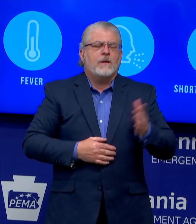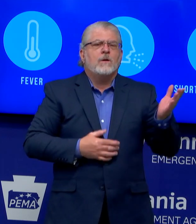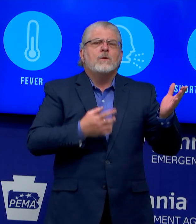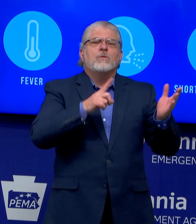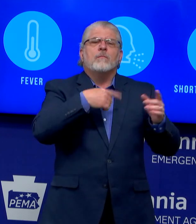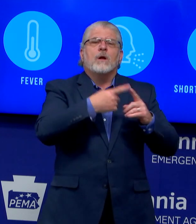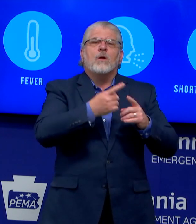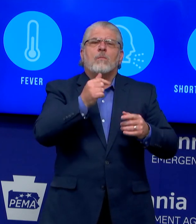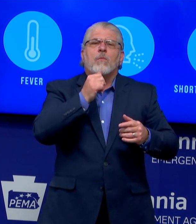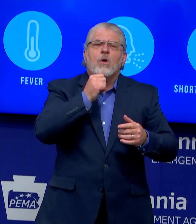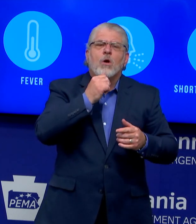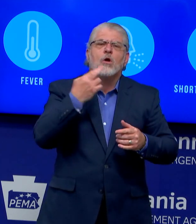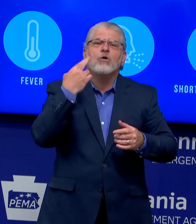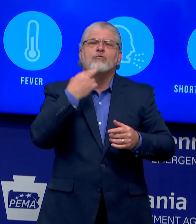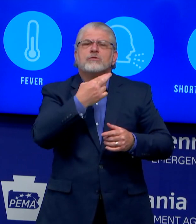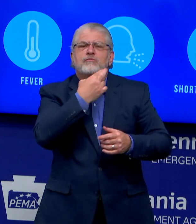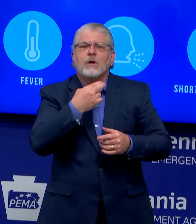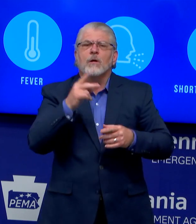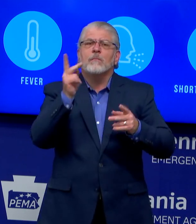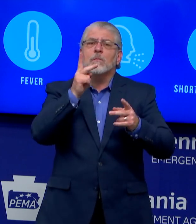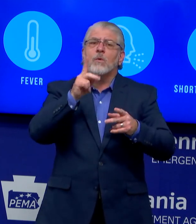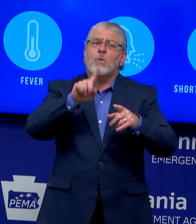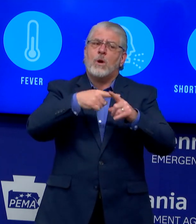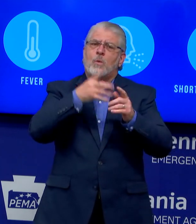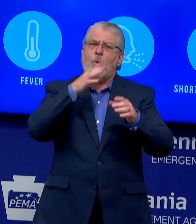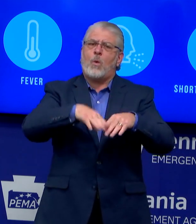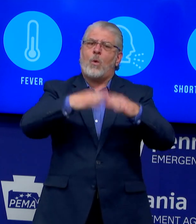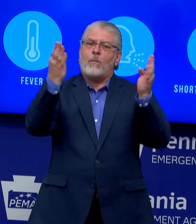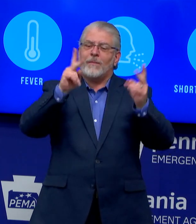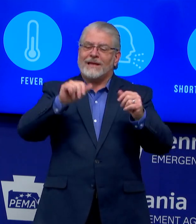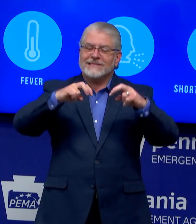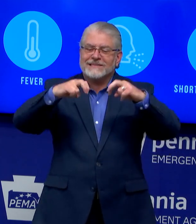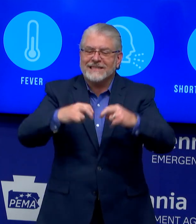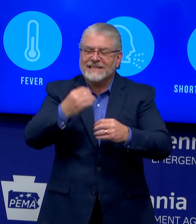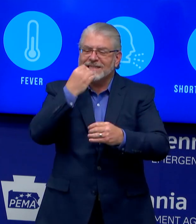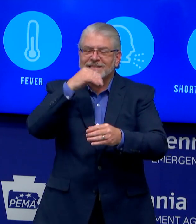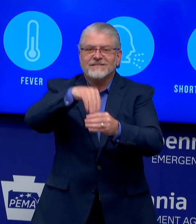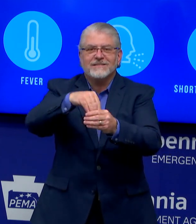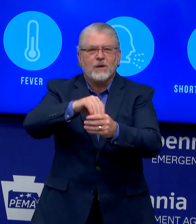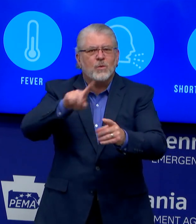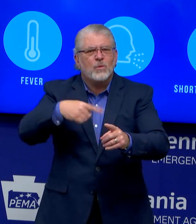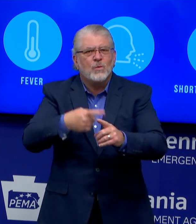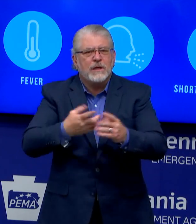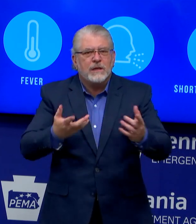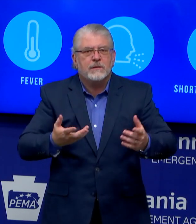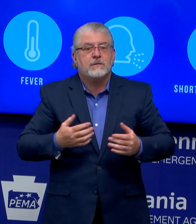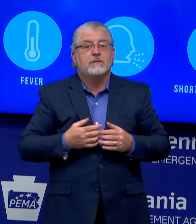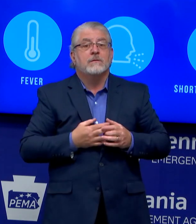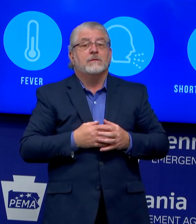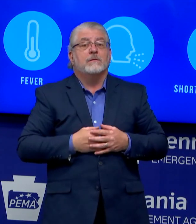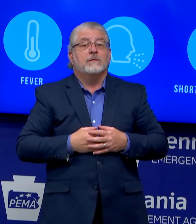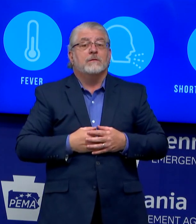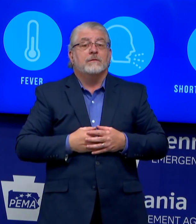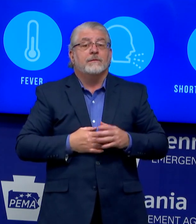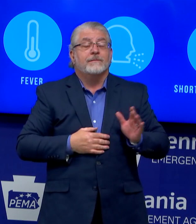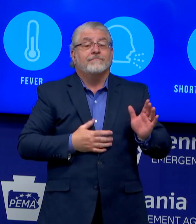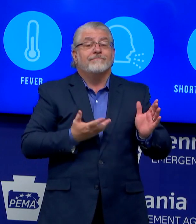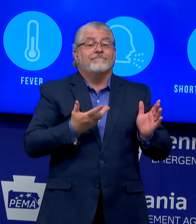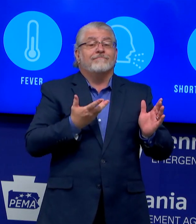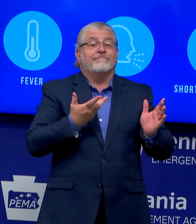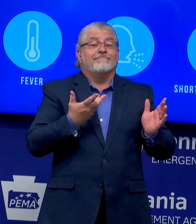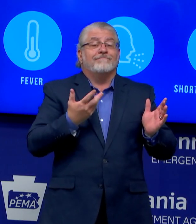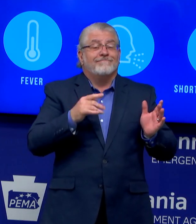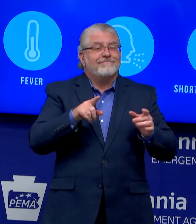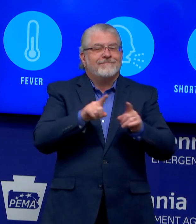eat inside? So as I was saying before, there's a lot of different data that we'll be looking at in specific counties and even in